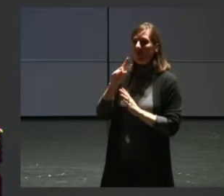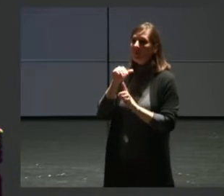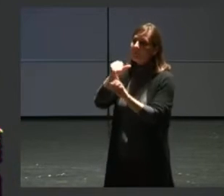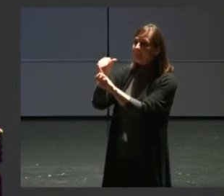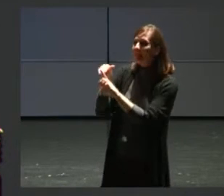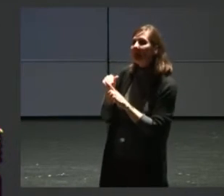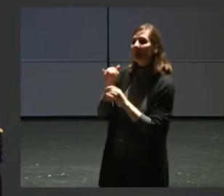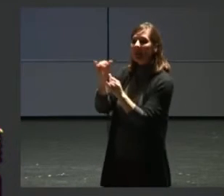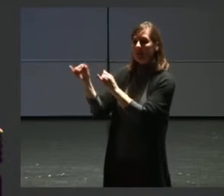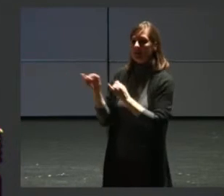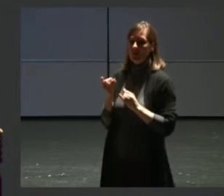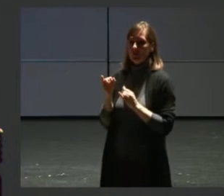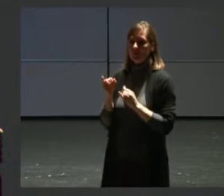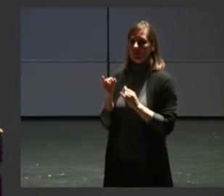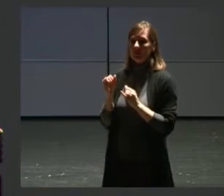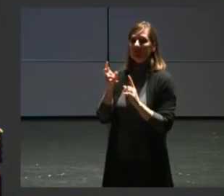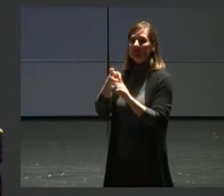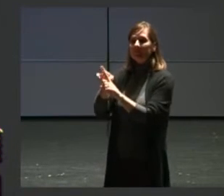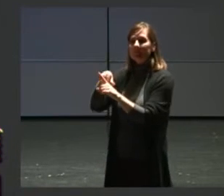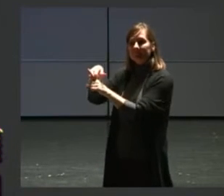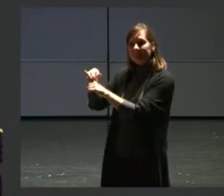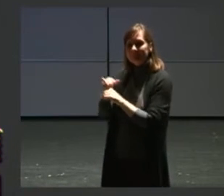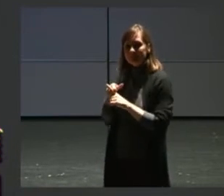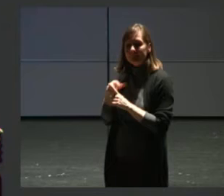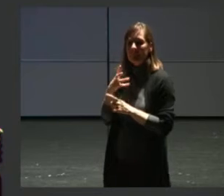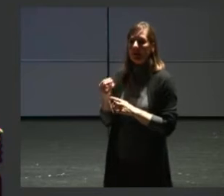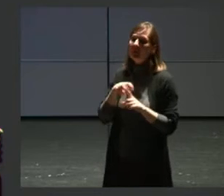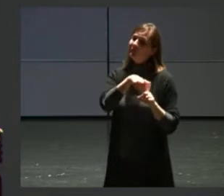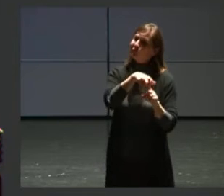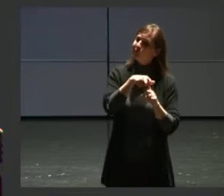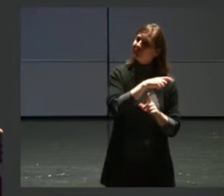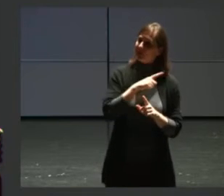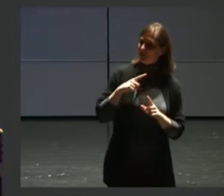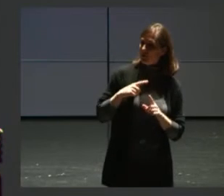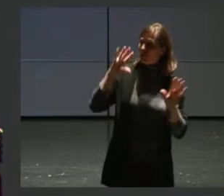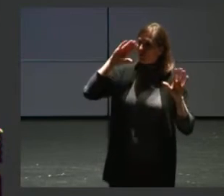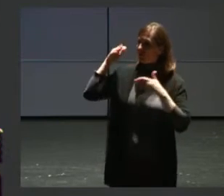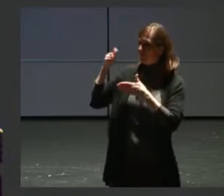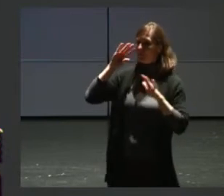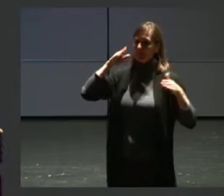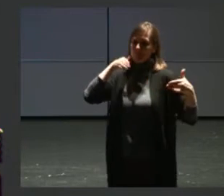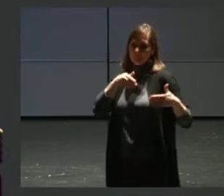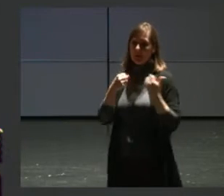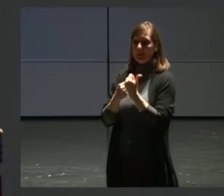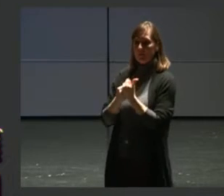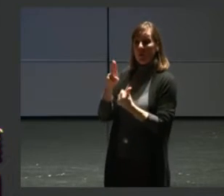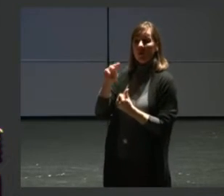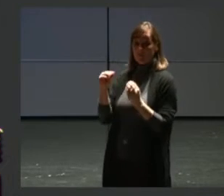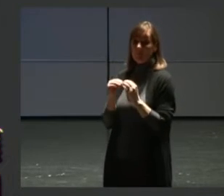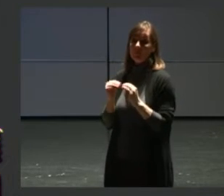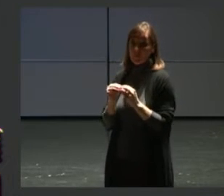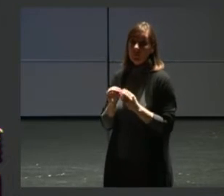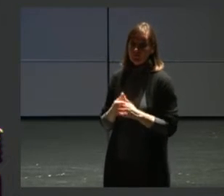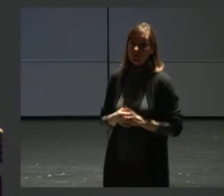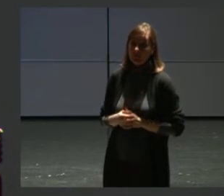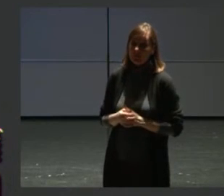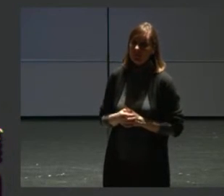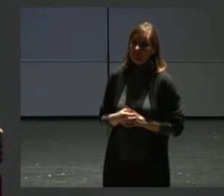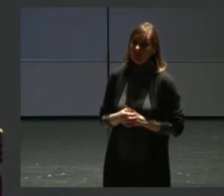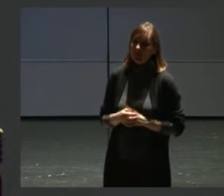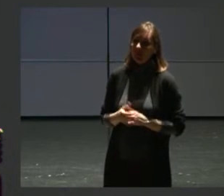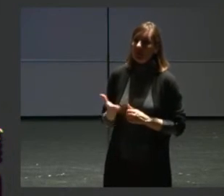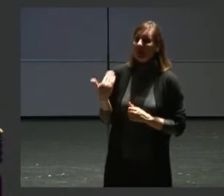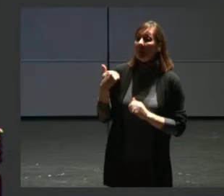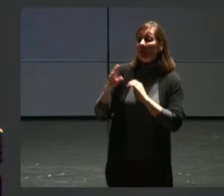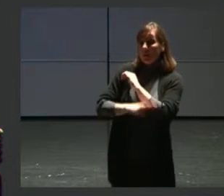community, the legislature, in the regions and system to support UWM even further. I was challenged